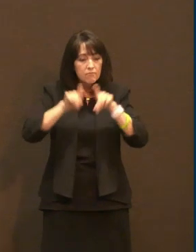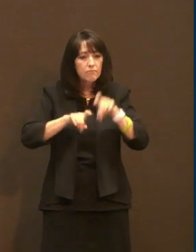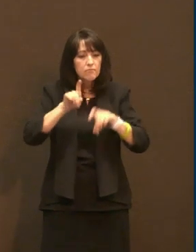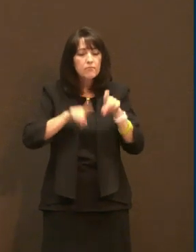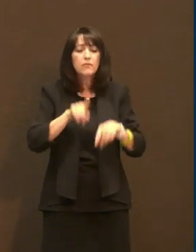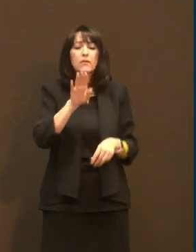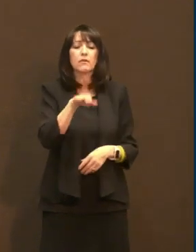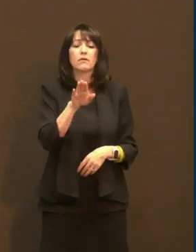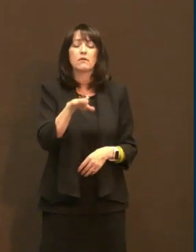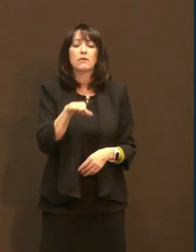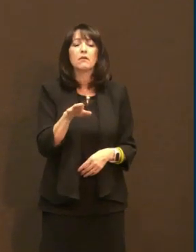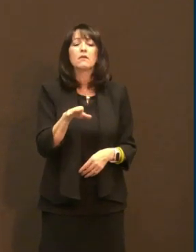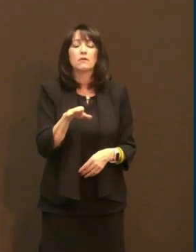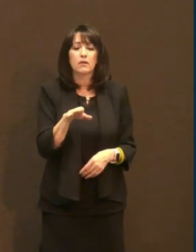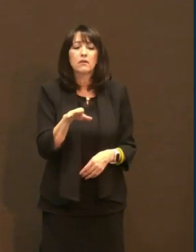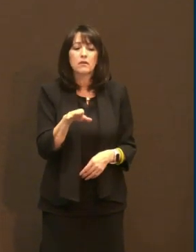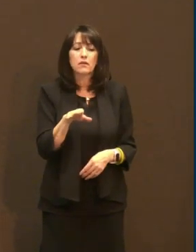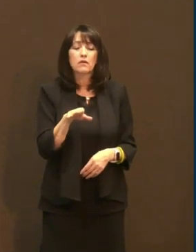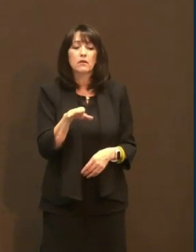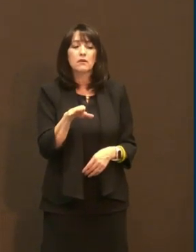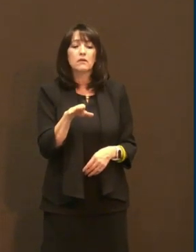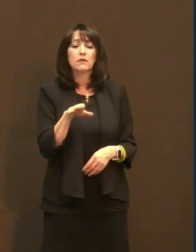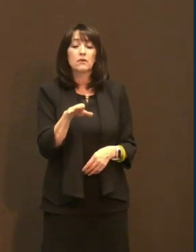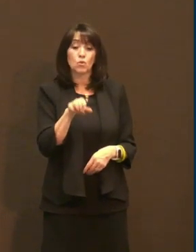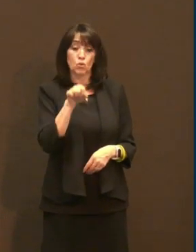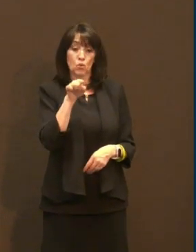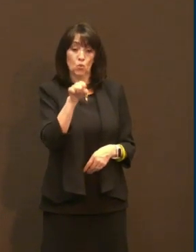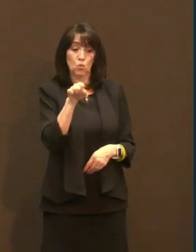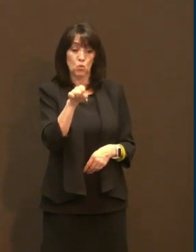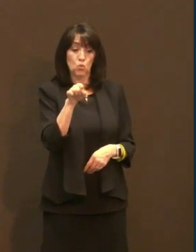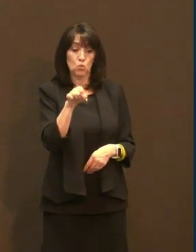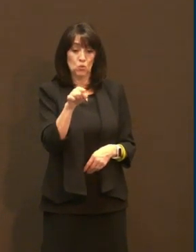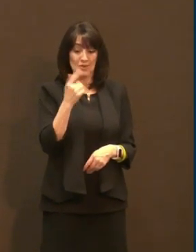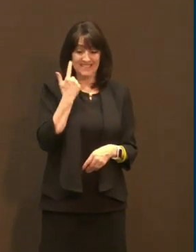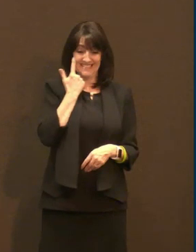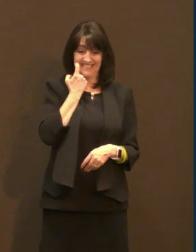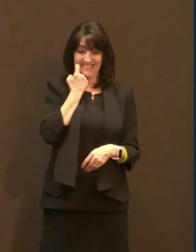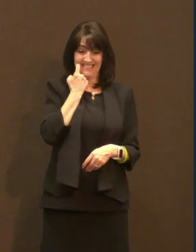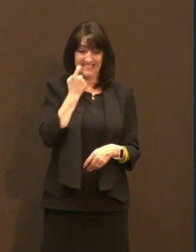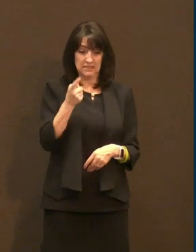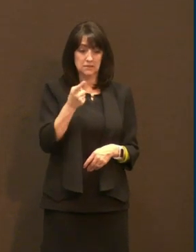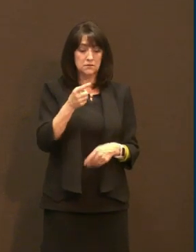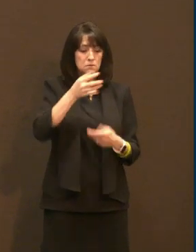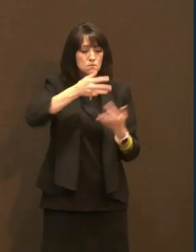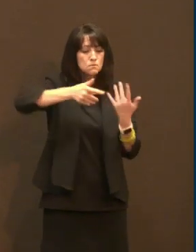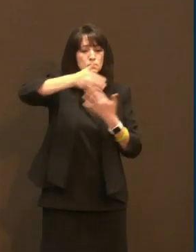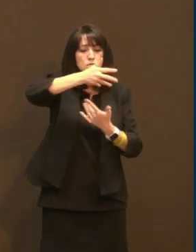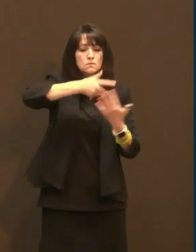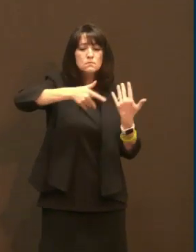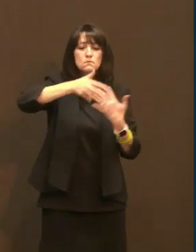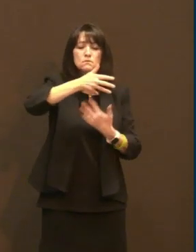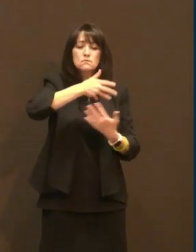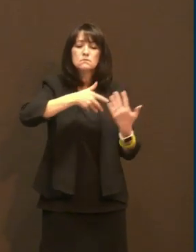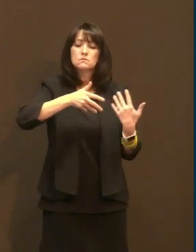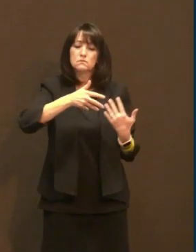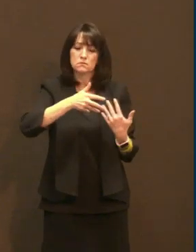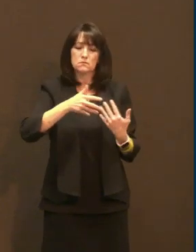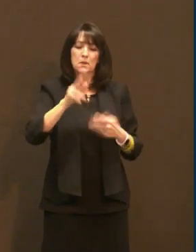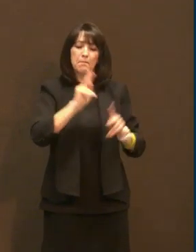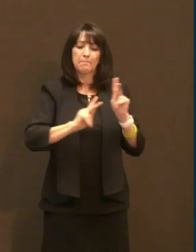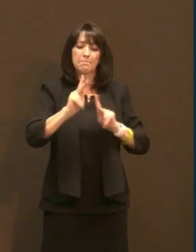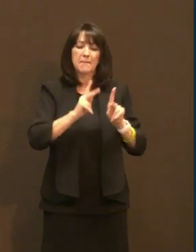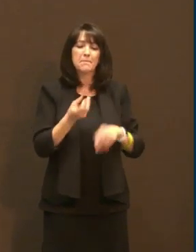many people or who were you in close direct contact with while you had symptoms or